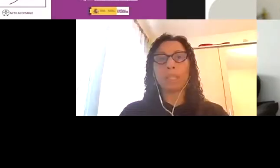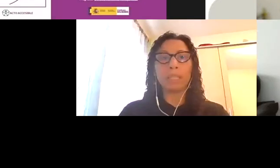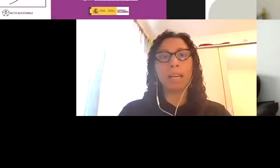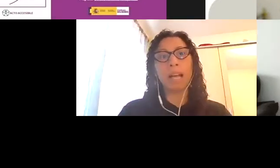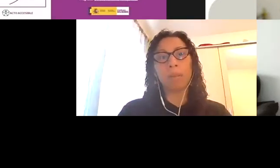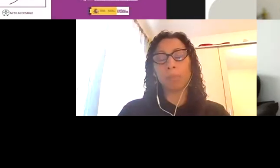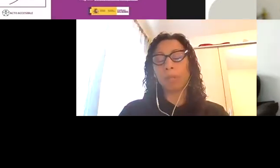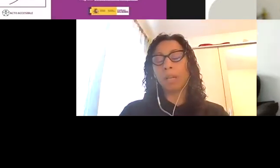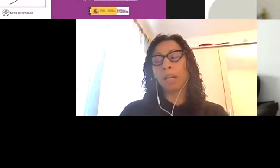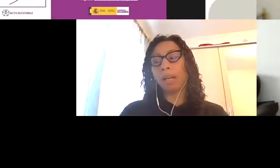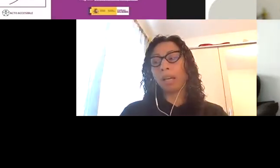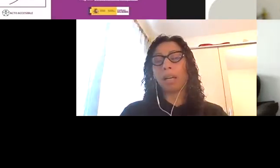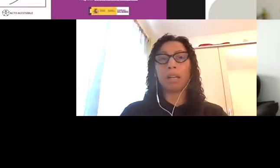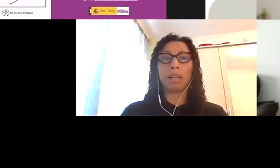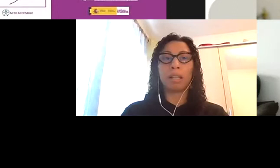we need the help,